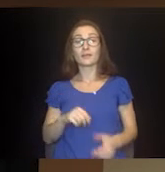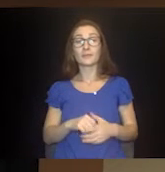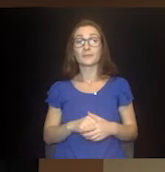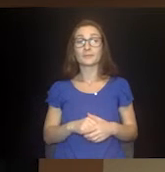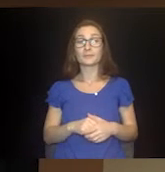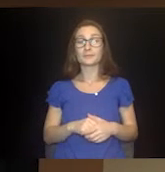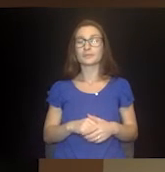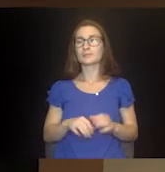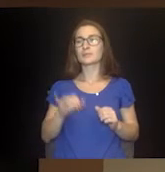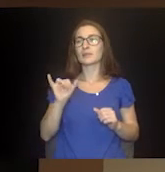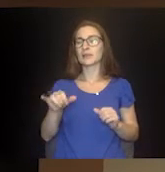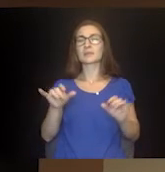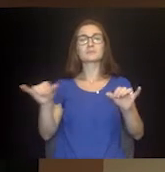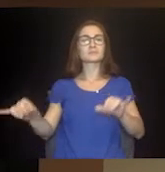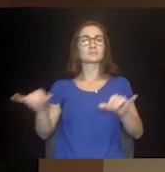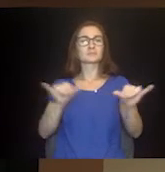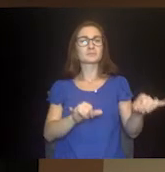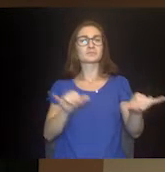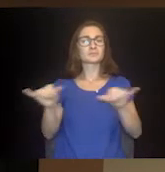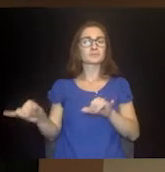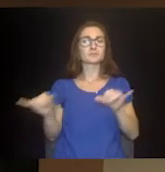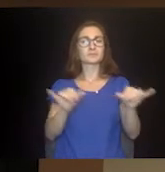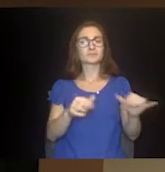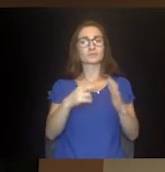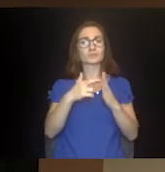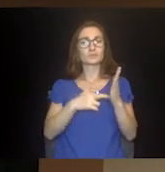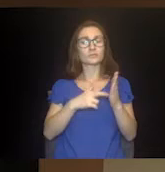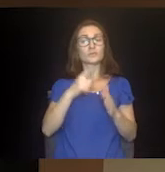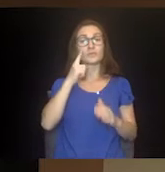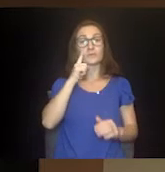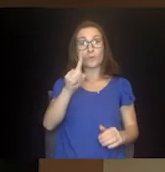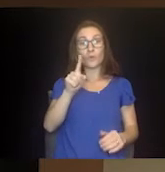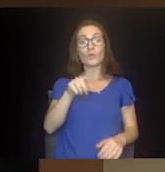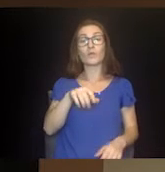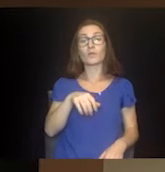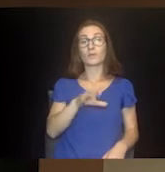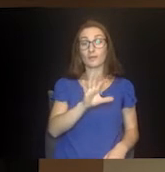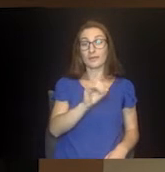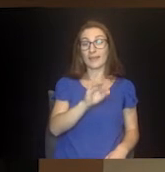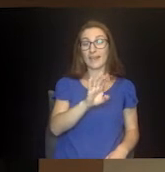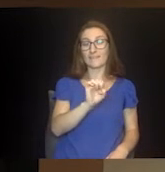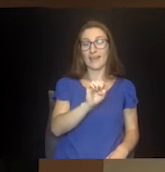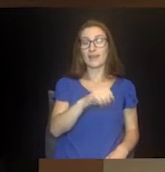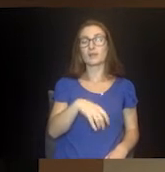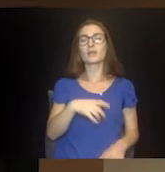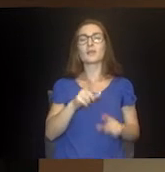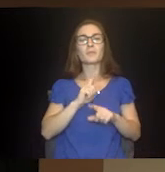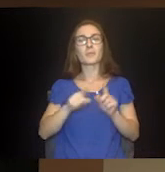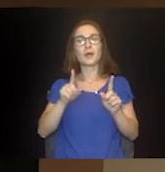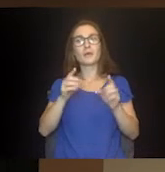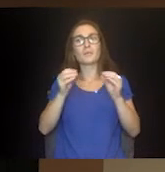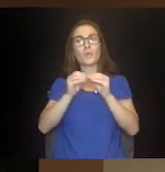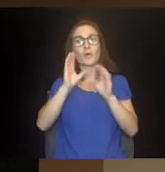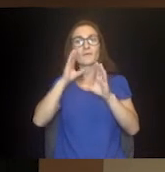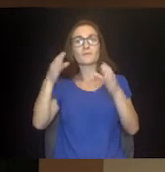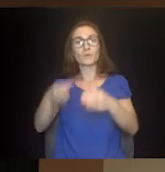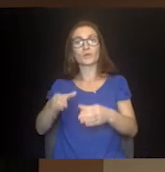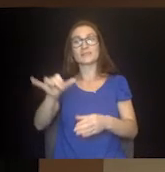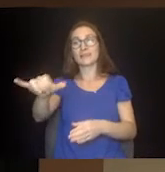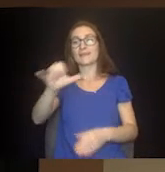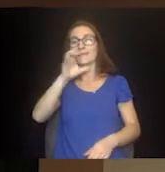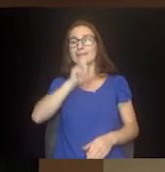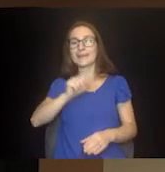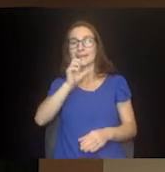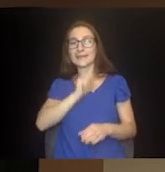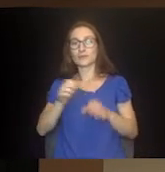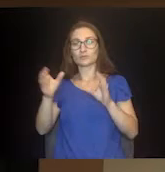one is built around the same. I kind of say the parameters as we do cafe, but it's more guided towards the youth, being the 15 to 30 age group,